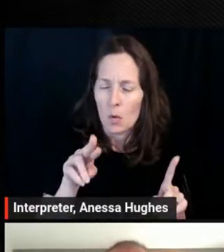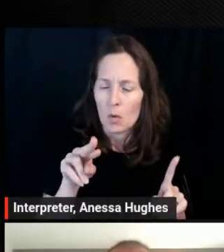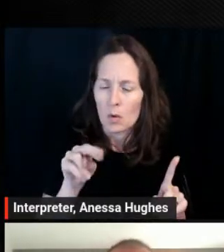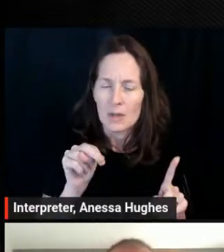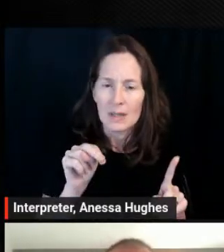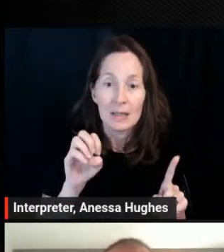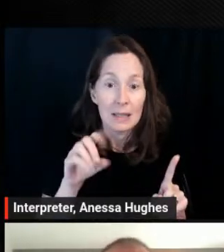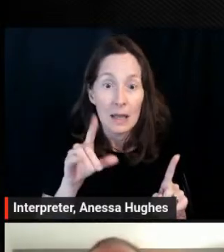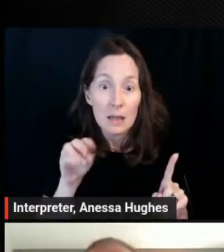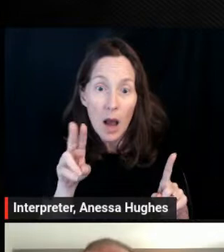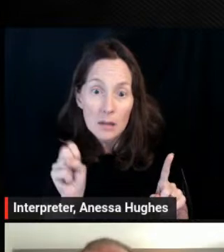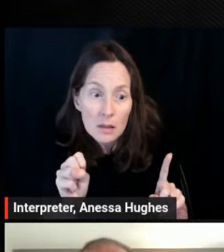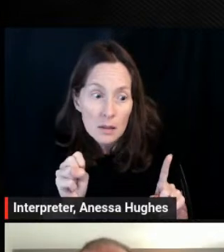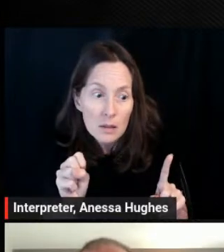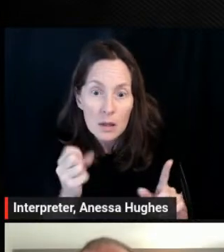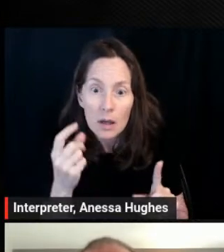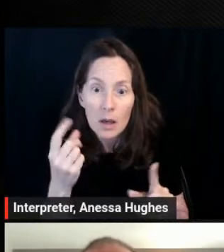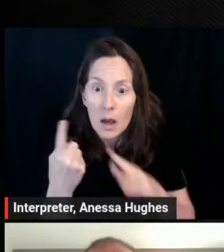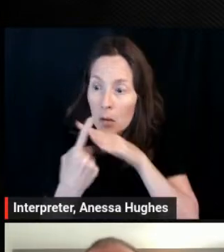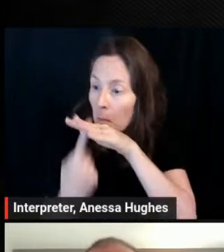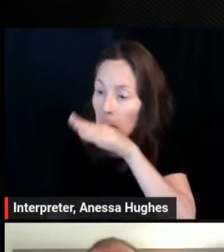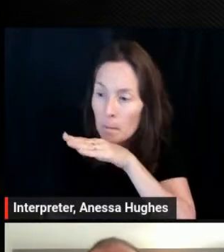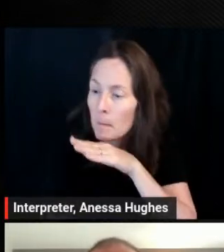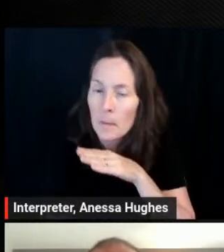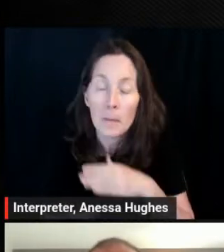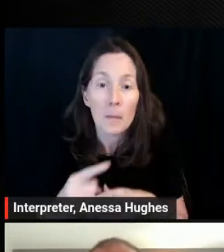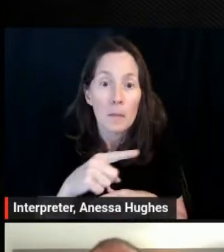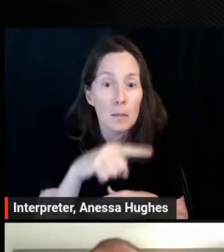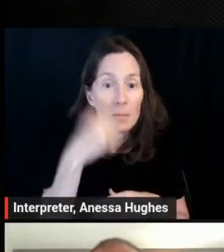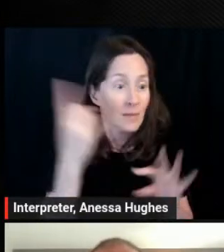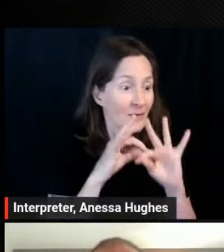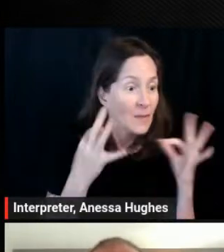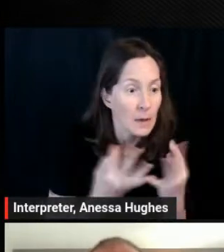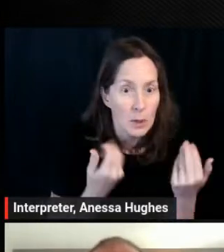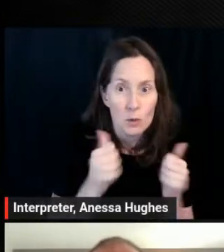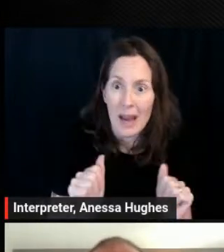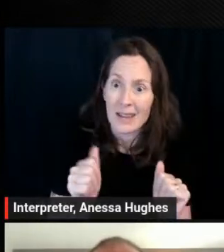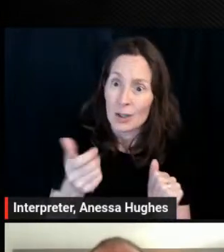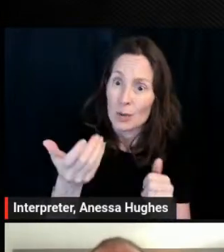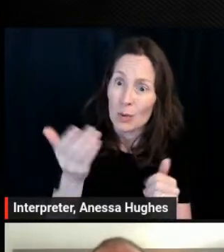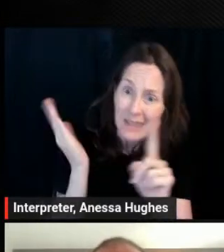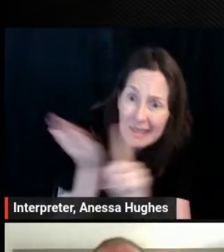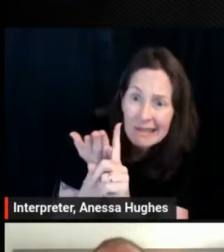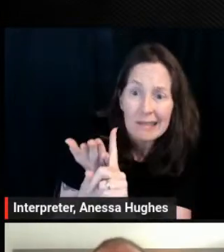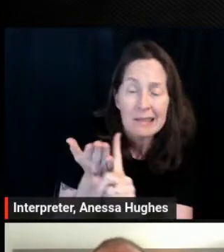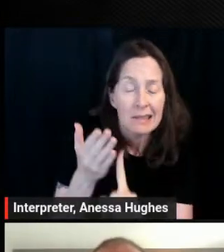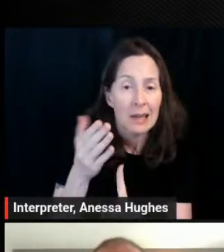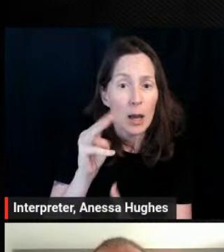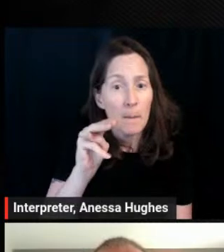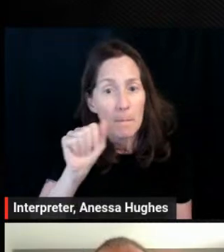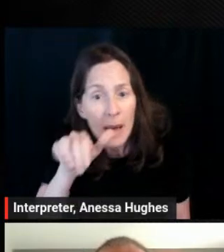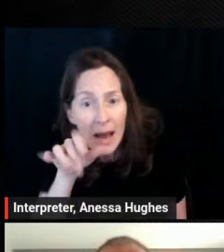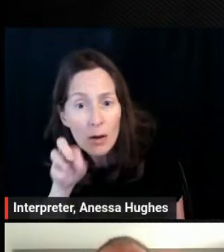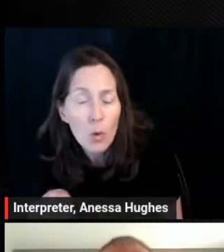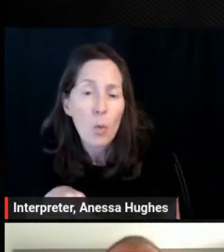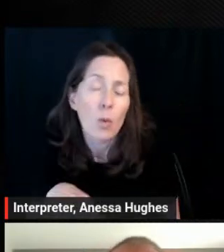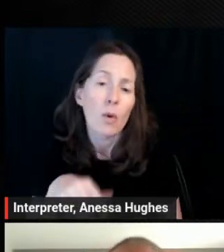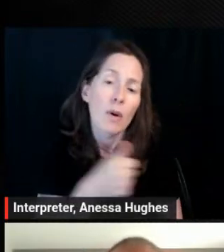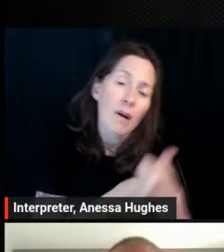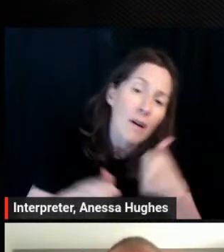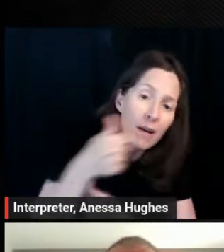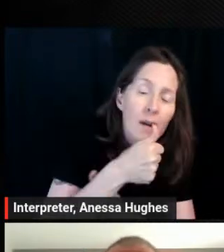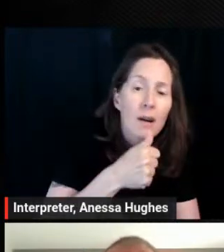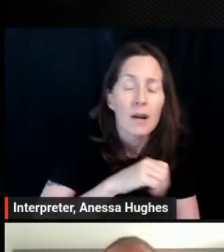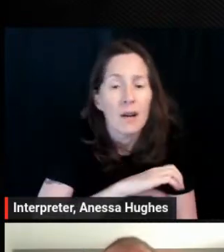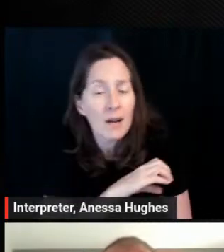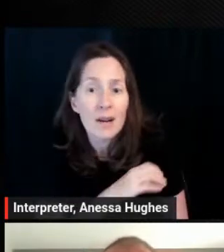mayors, magistrates, and policemen to get involved, to do something. It was rarer